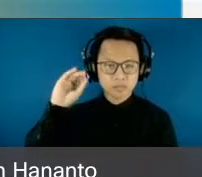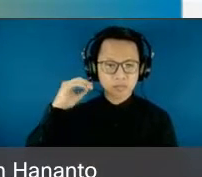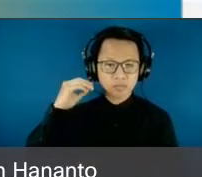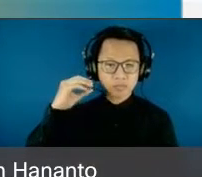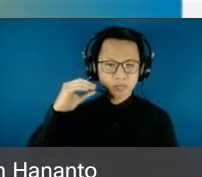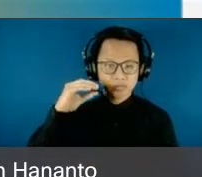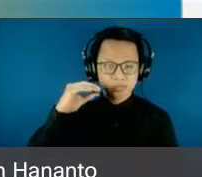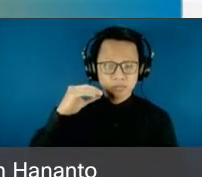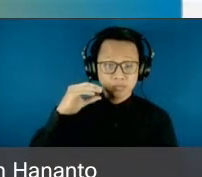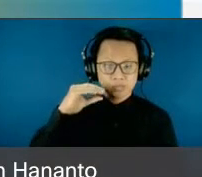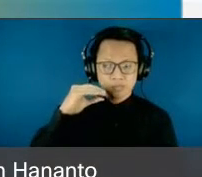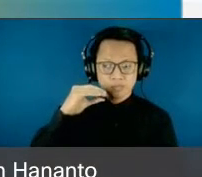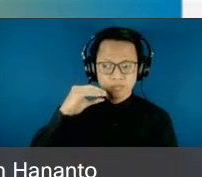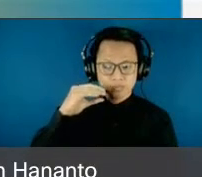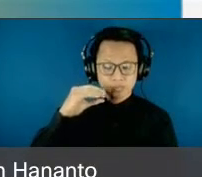here